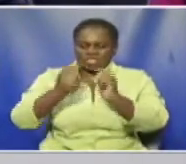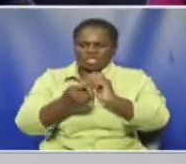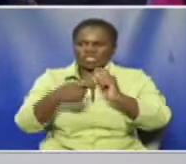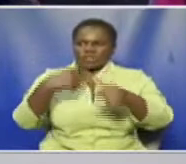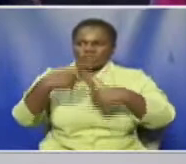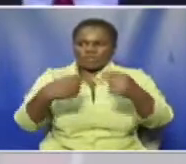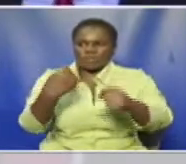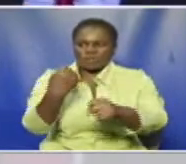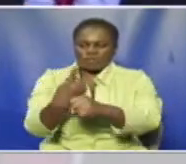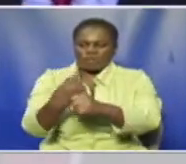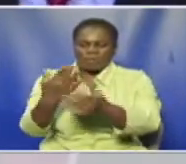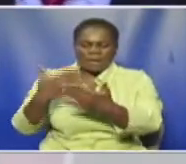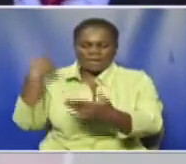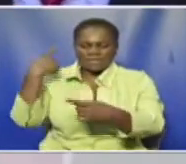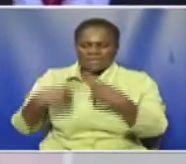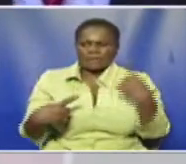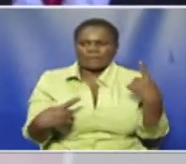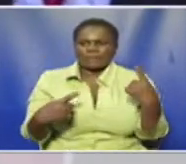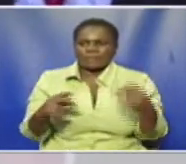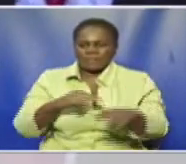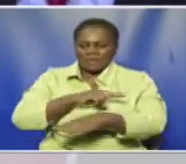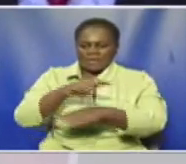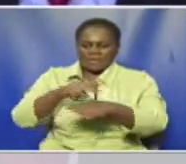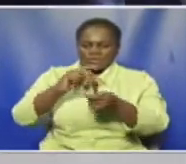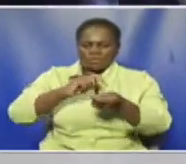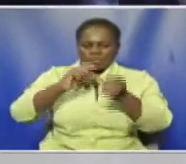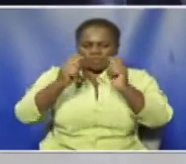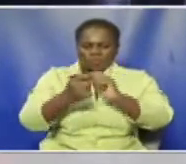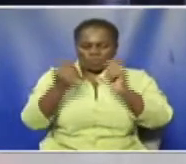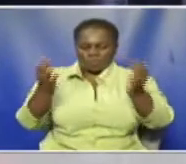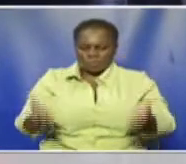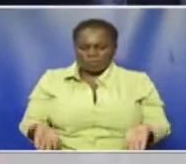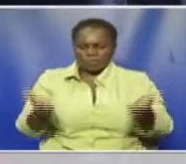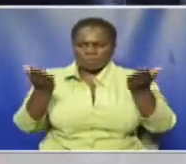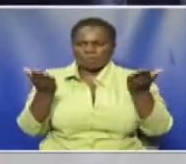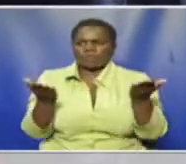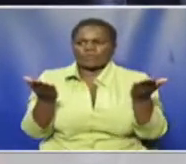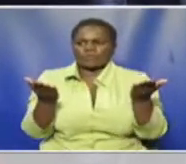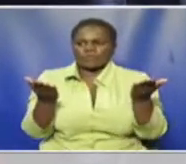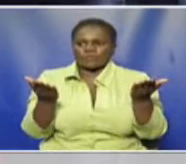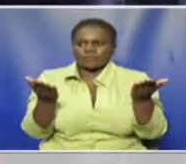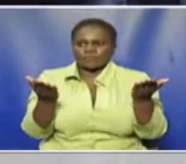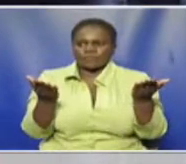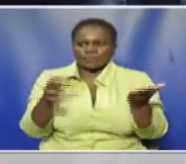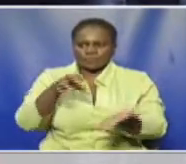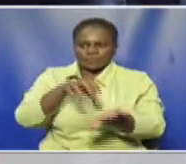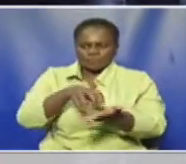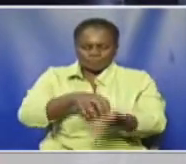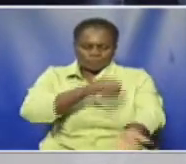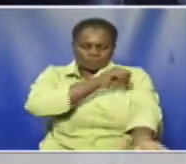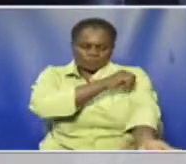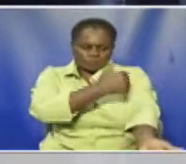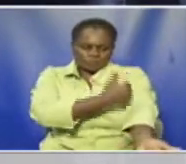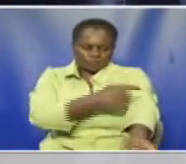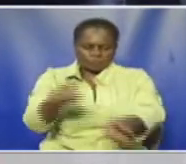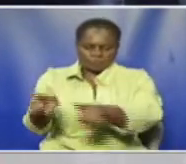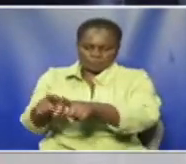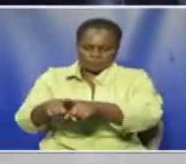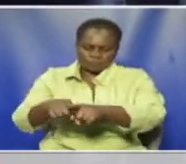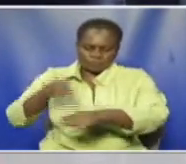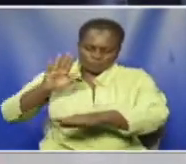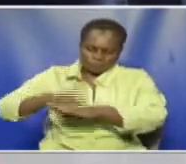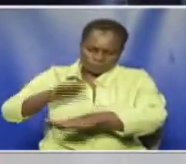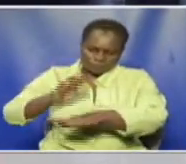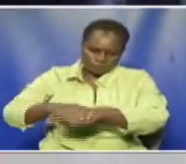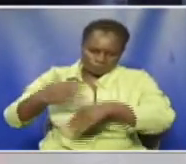process in November last year. Organizational reform efforts have been stepped up to position the authority as an effective